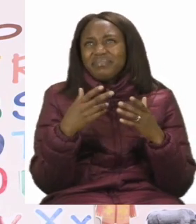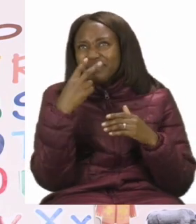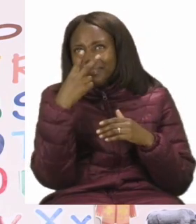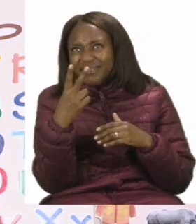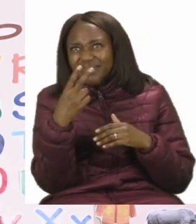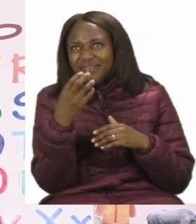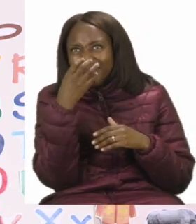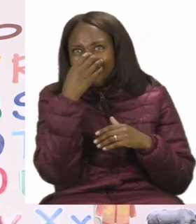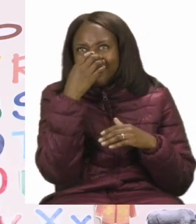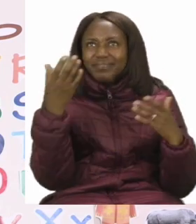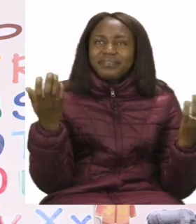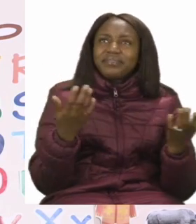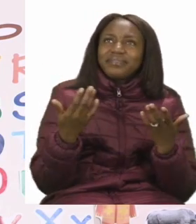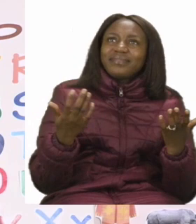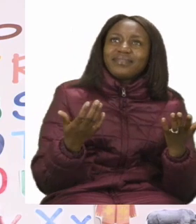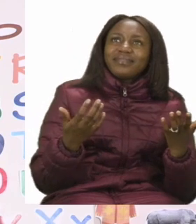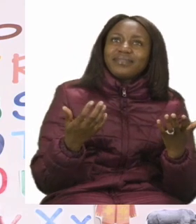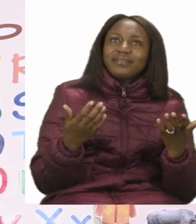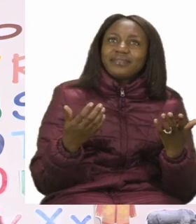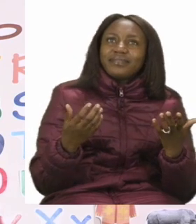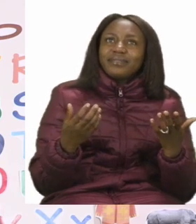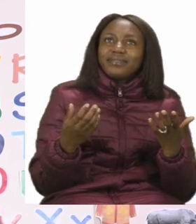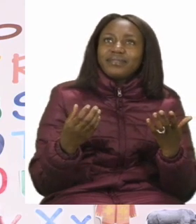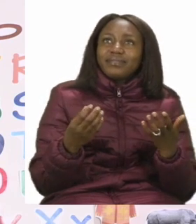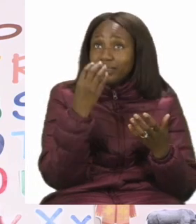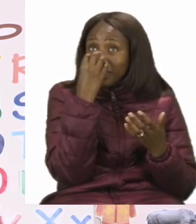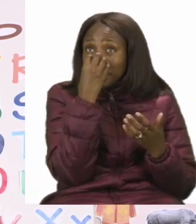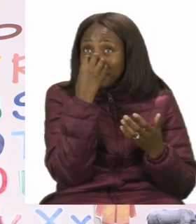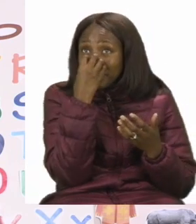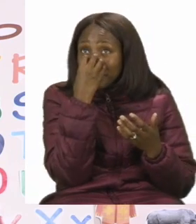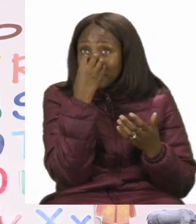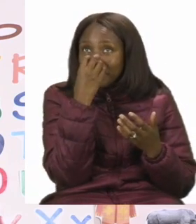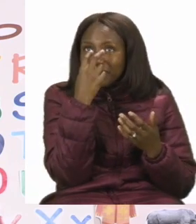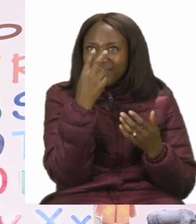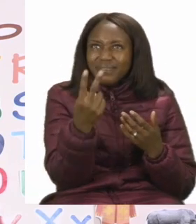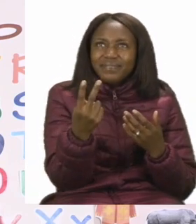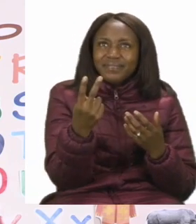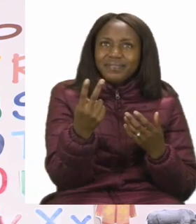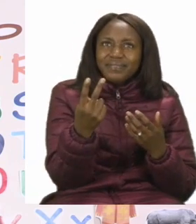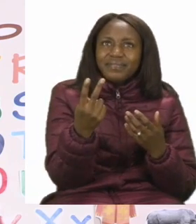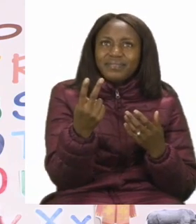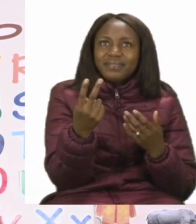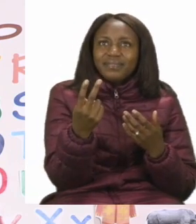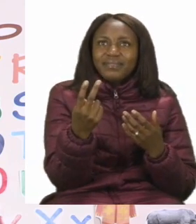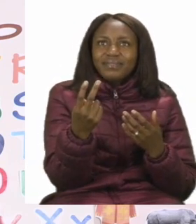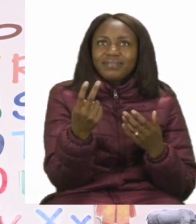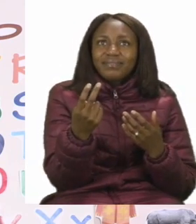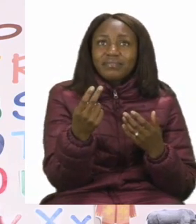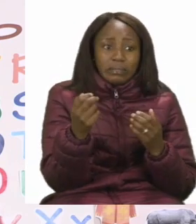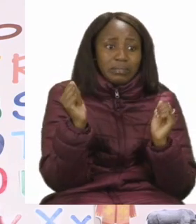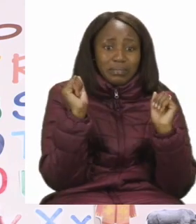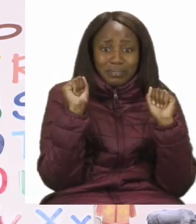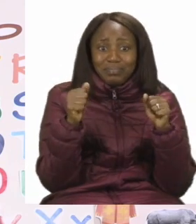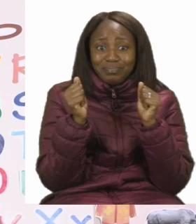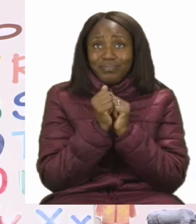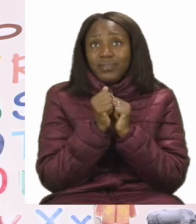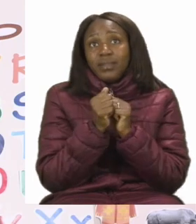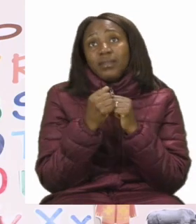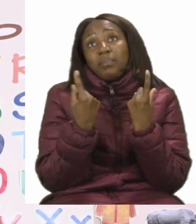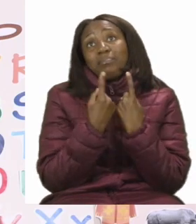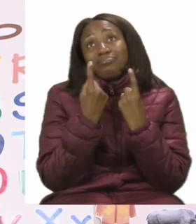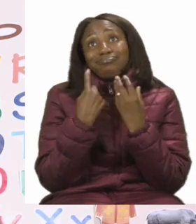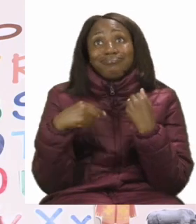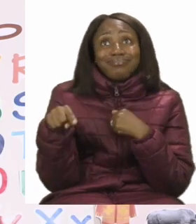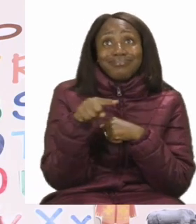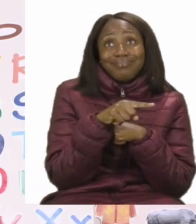our friend Zoshi. Do you see Zoshi anywhere? Because we are supposed to go for some